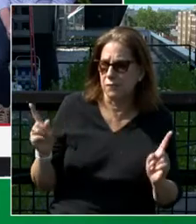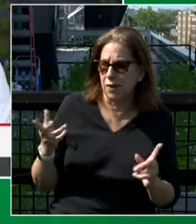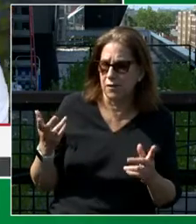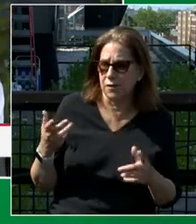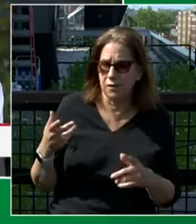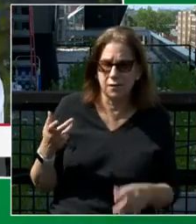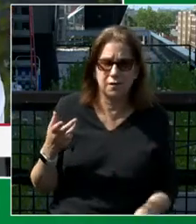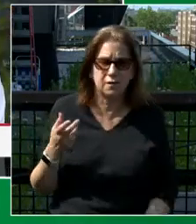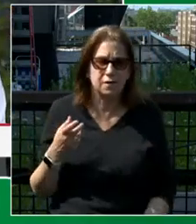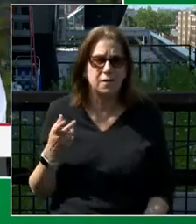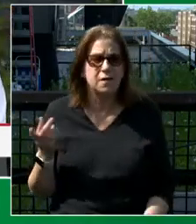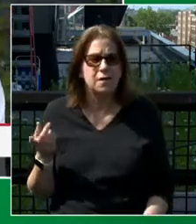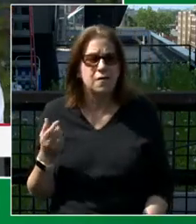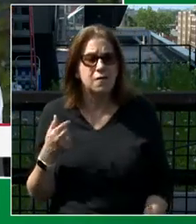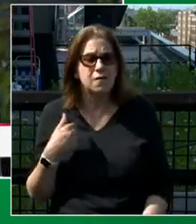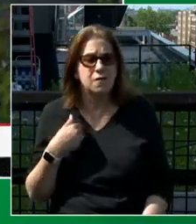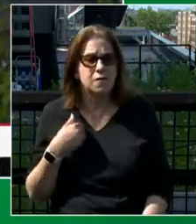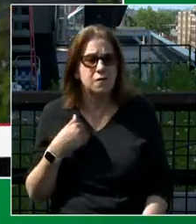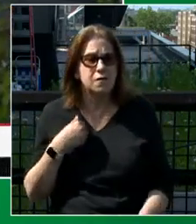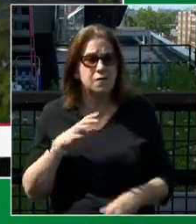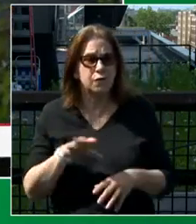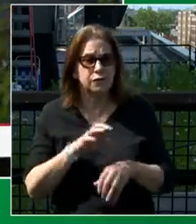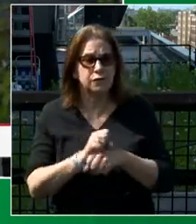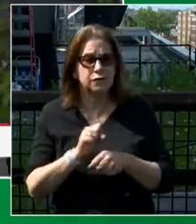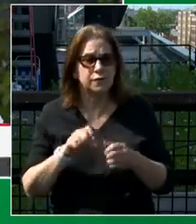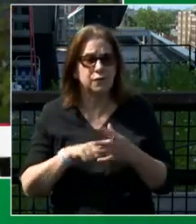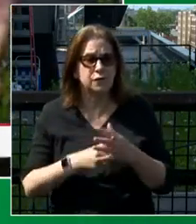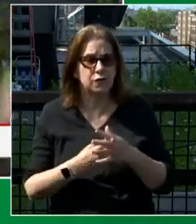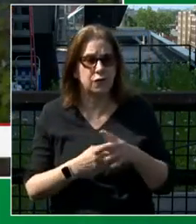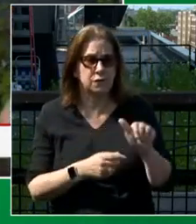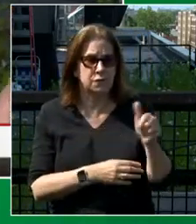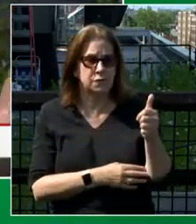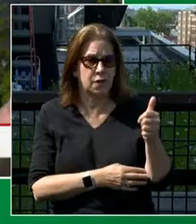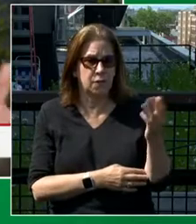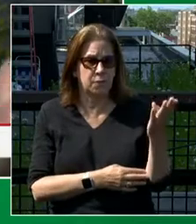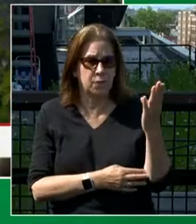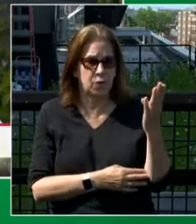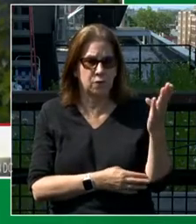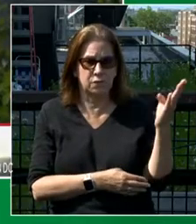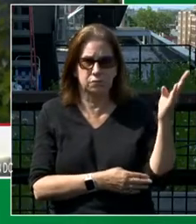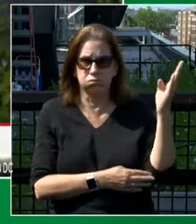reservations go live at 10. They tend to go pretty quickly. So we ask people to order pretty early